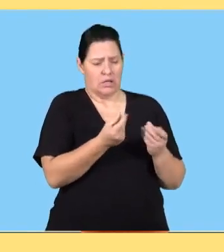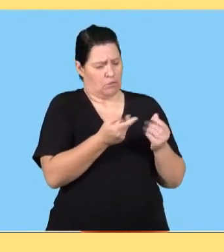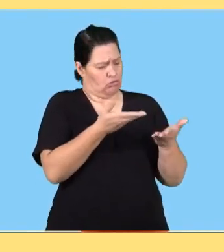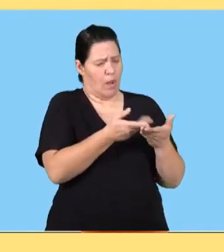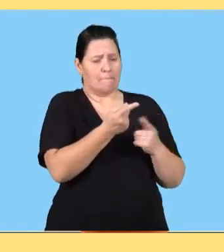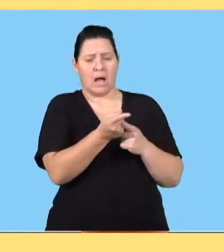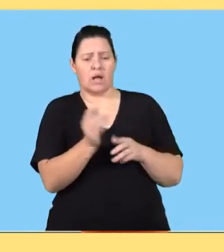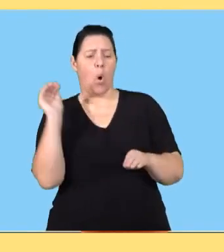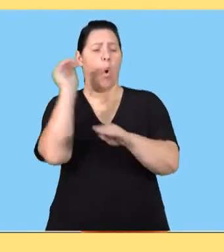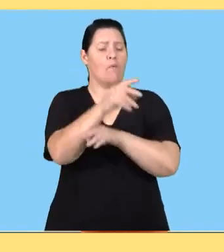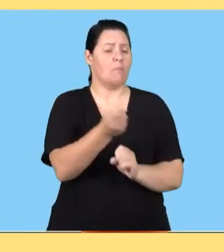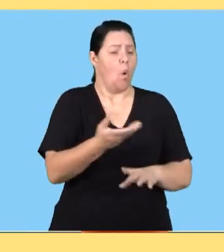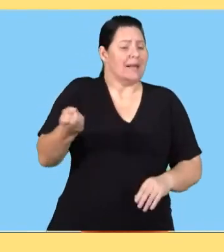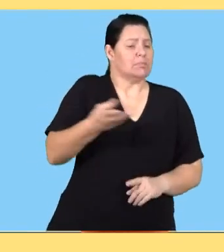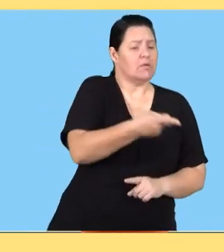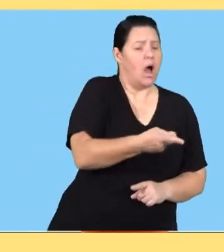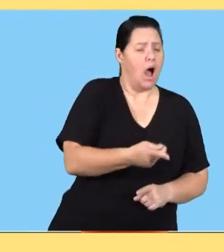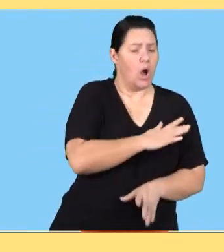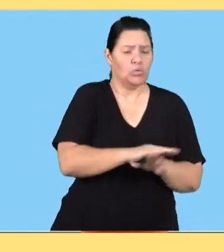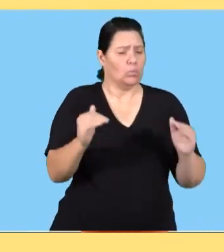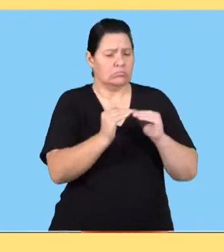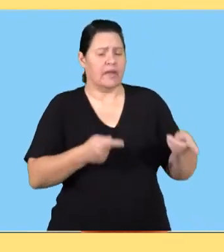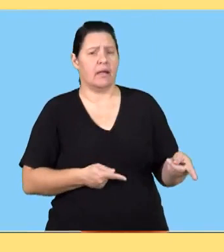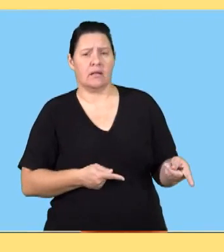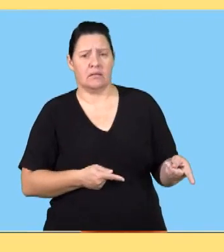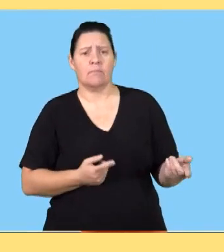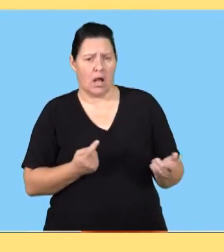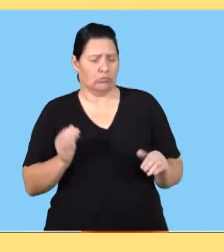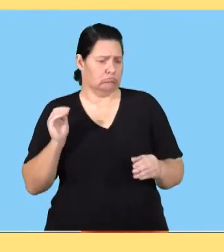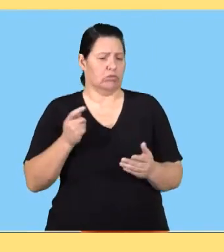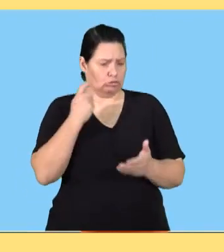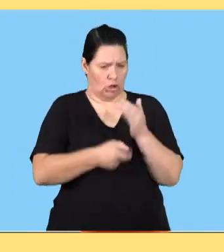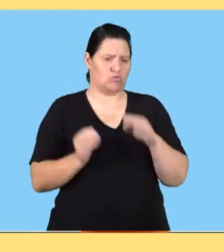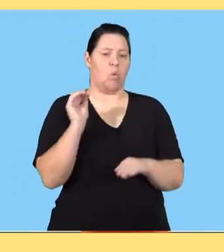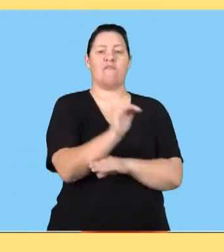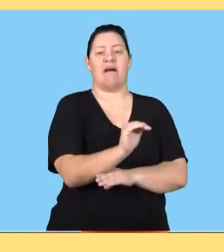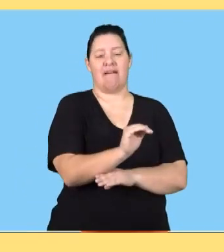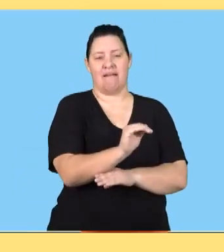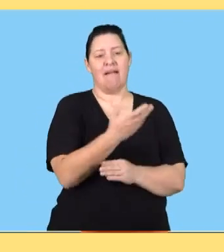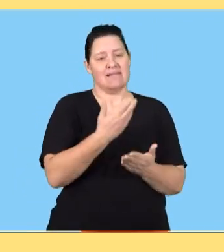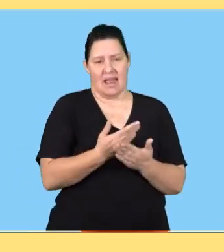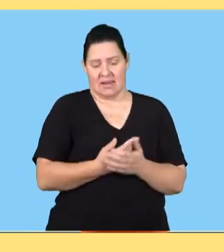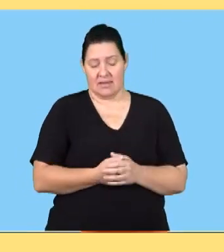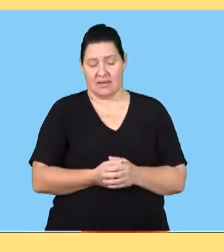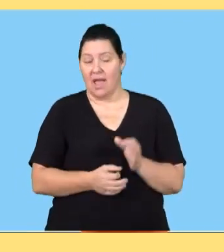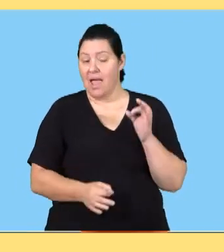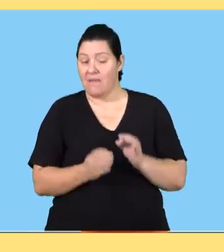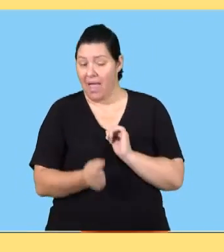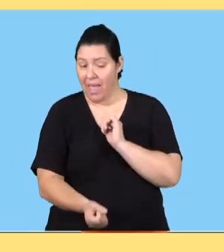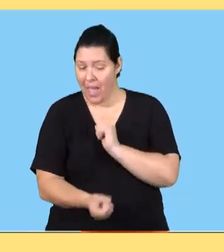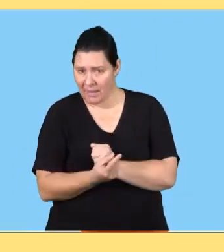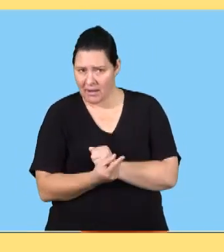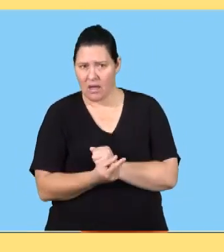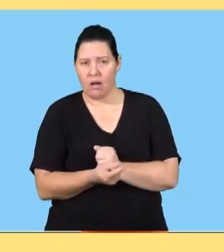allowances will be considered when our business has been overcharged. Now, it is very important to note that in